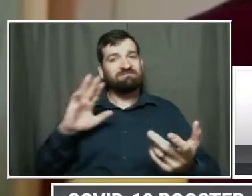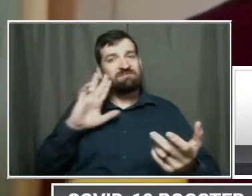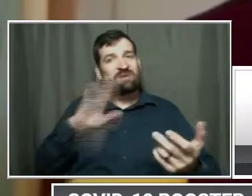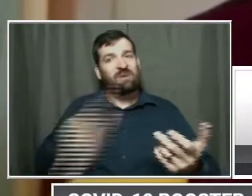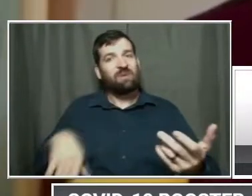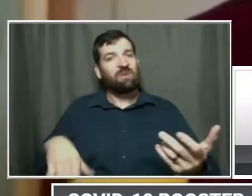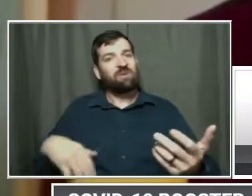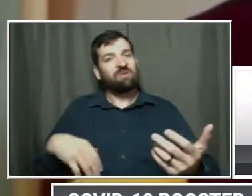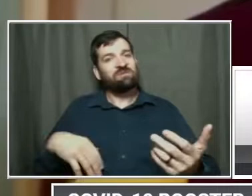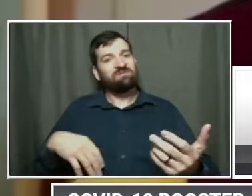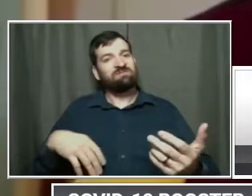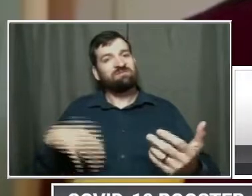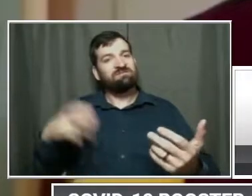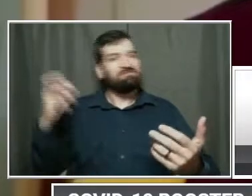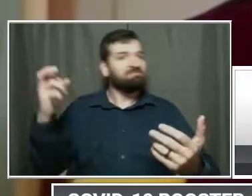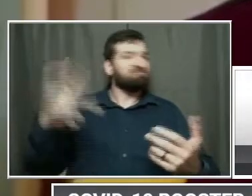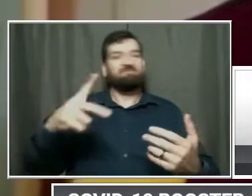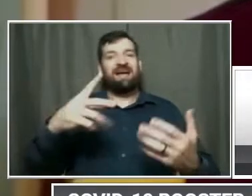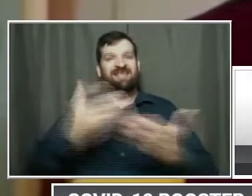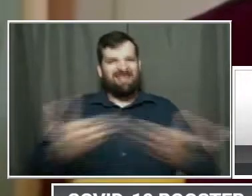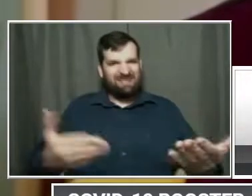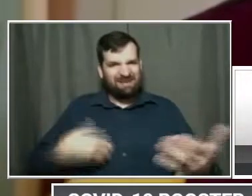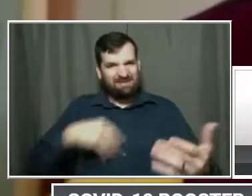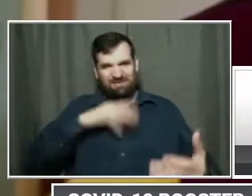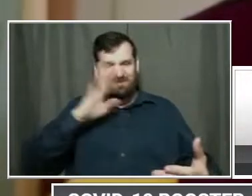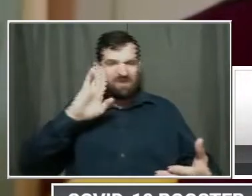EJ that you know and love.